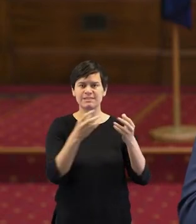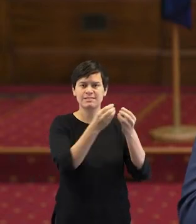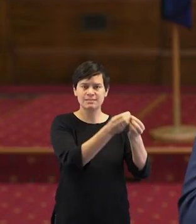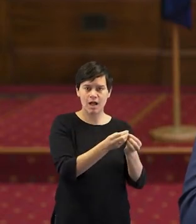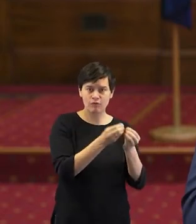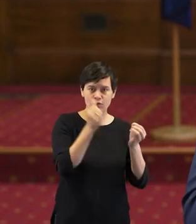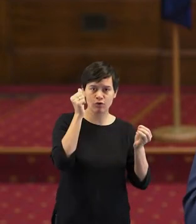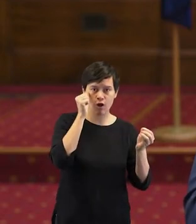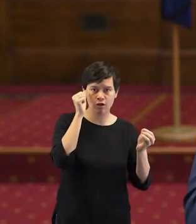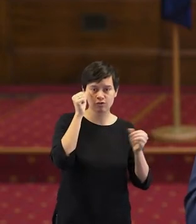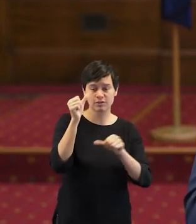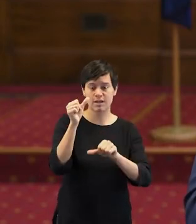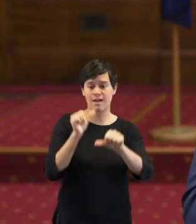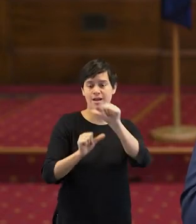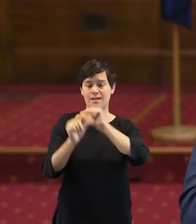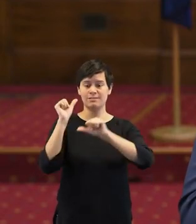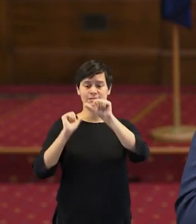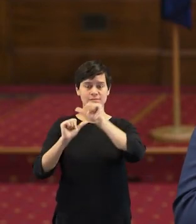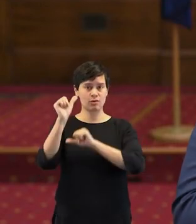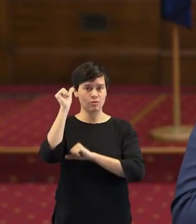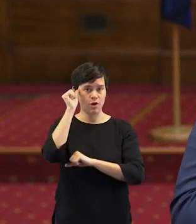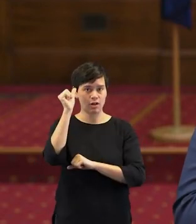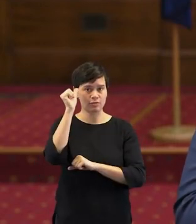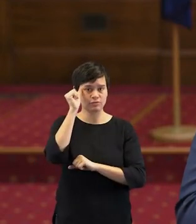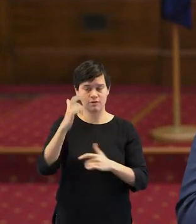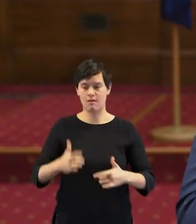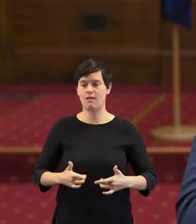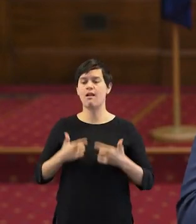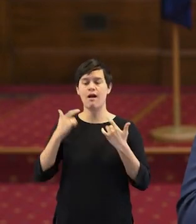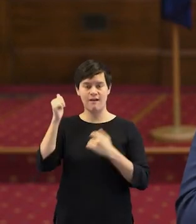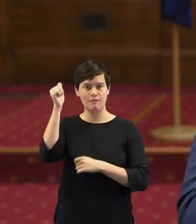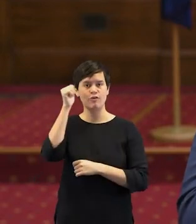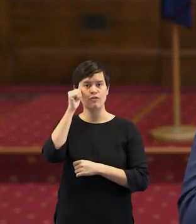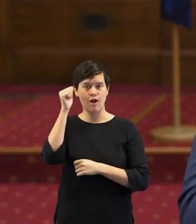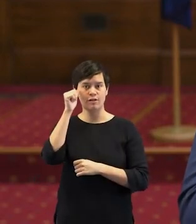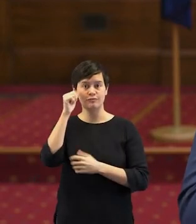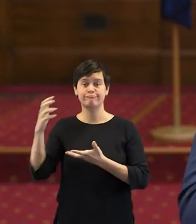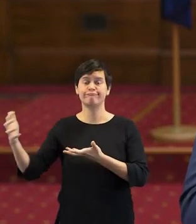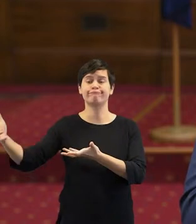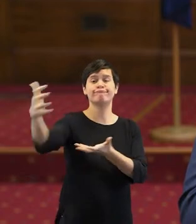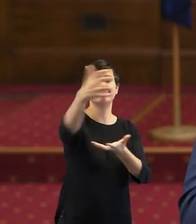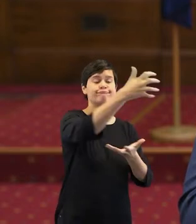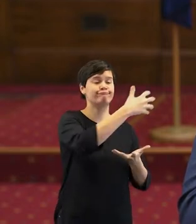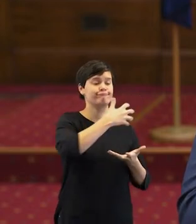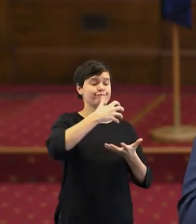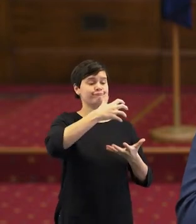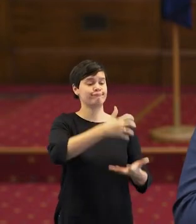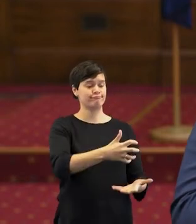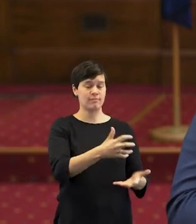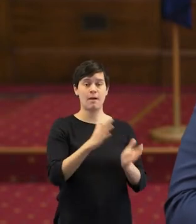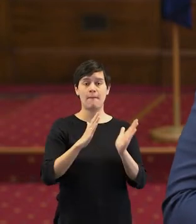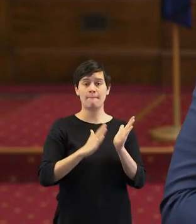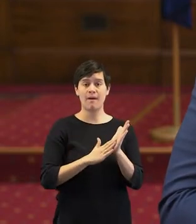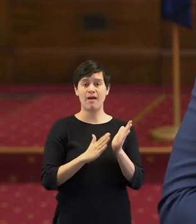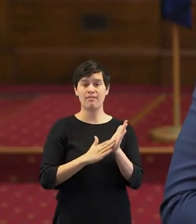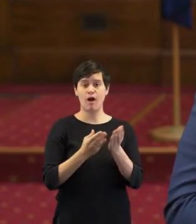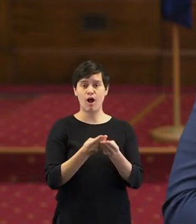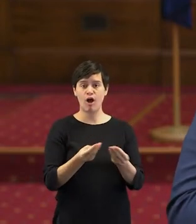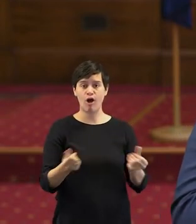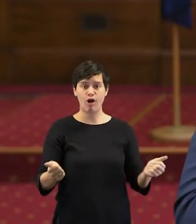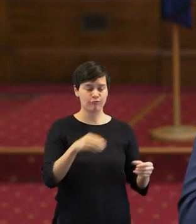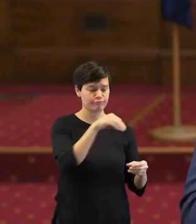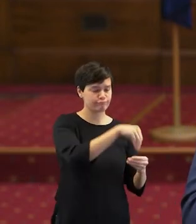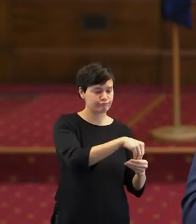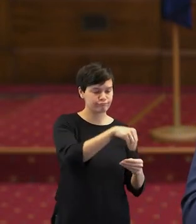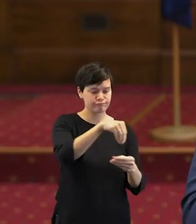whei ao, ki te ao marama. Turuturu fitifiti whakamau wākia tīnā. Haumi e, hui e,